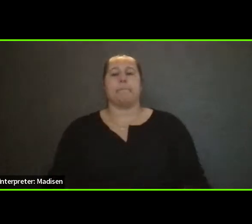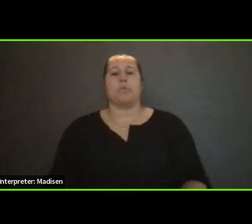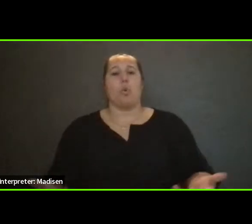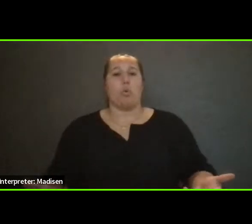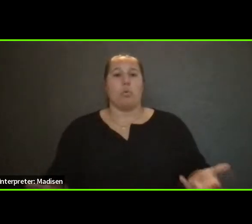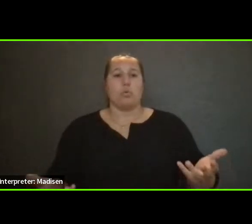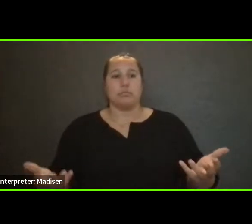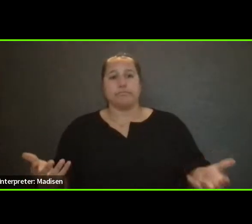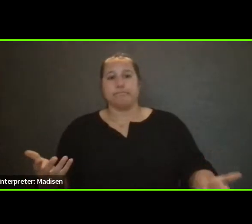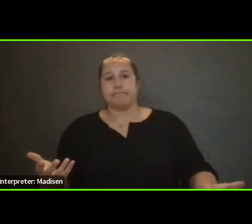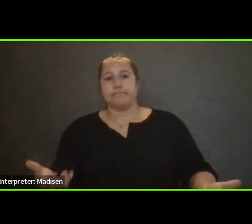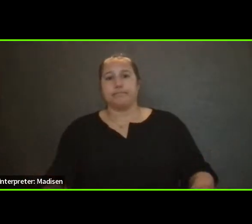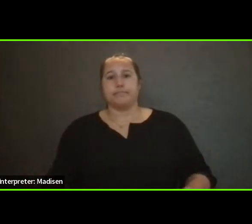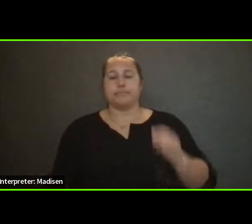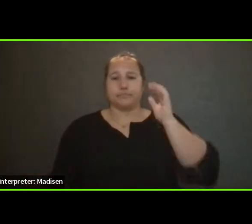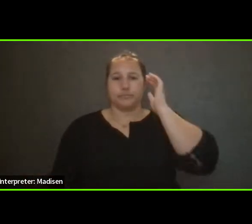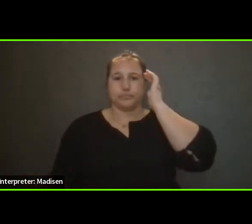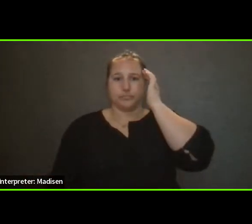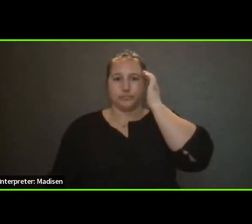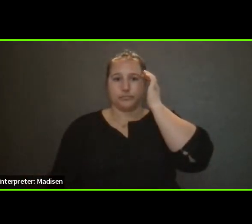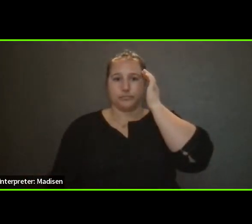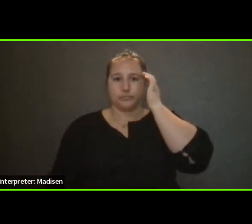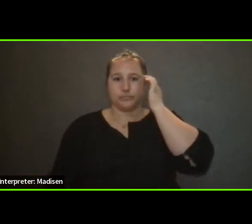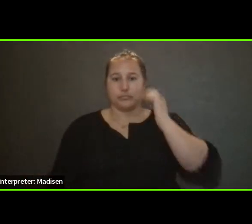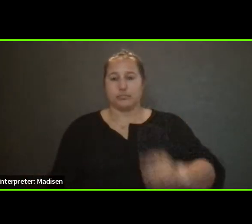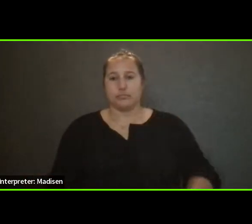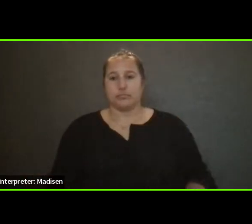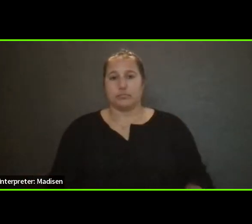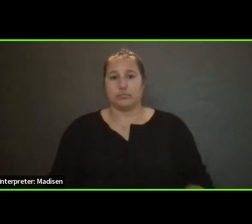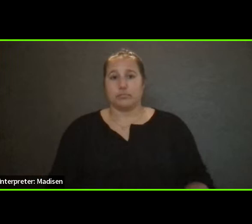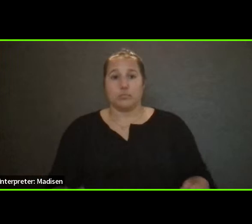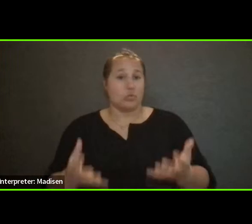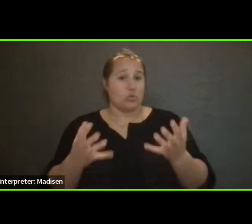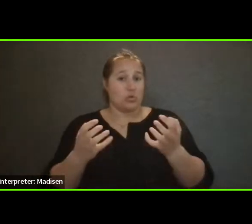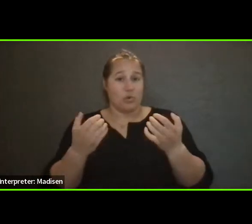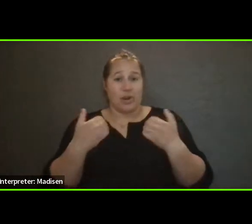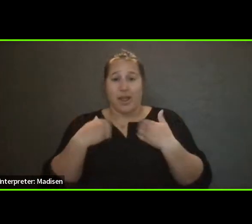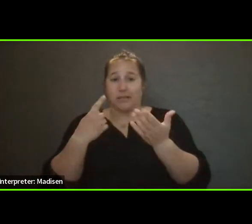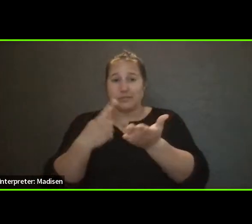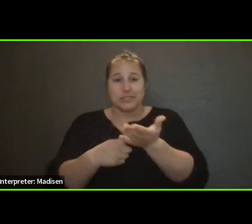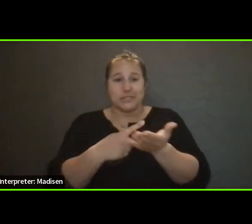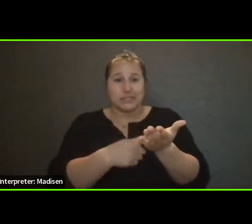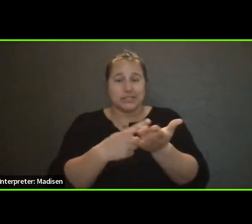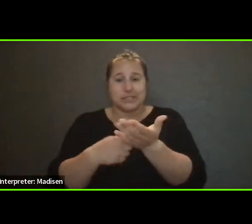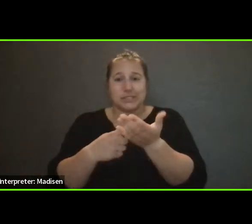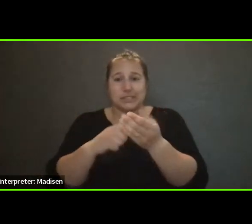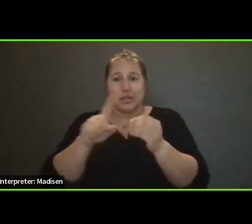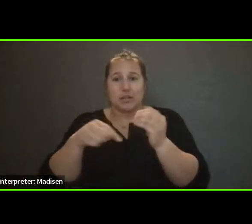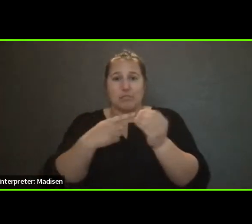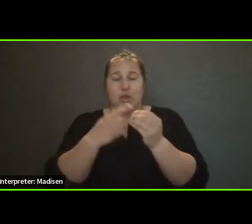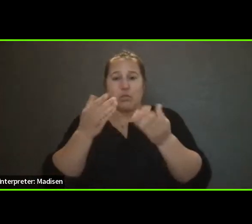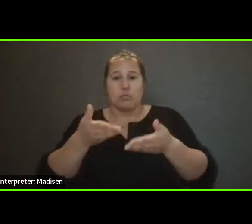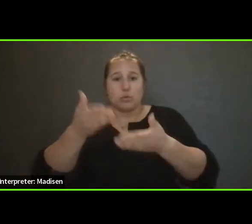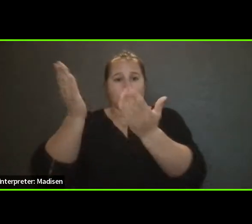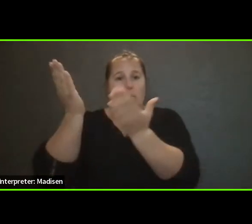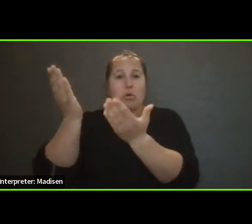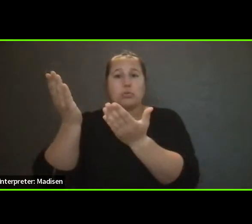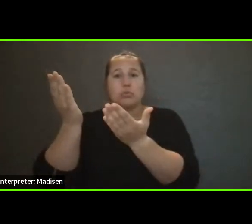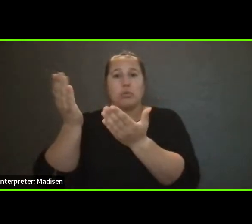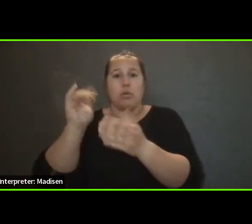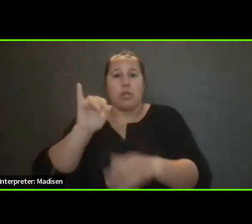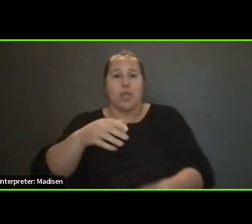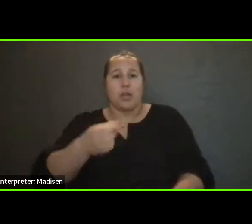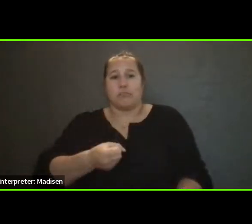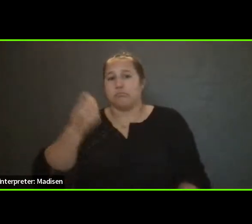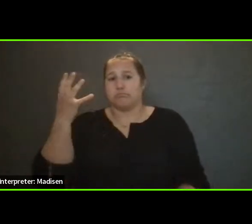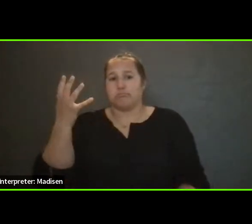So do you want to have a discussion of the proposal that got thrown out, or would we just take